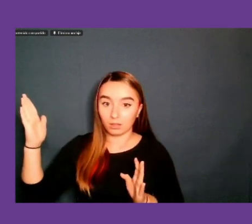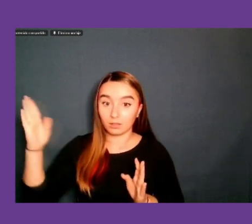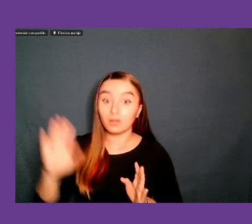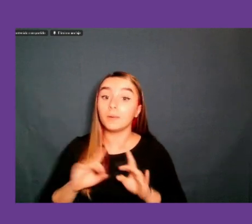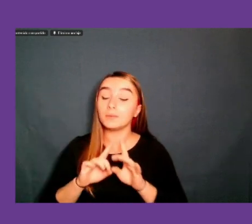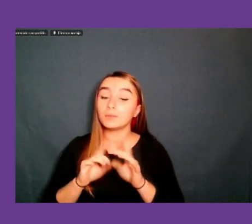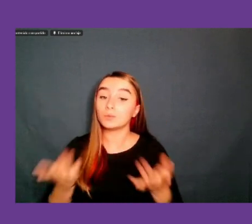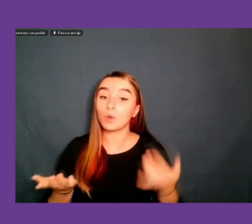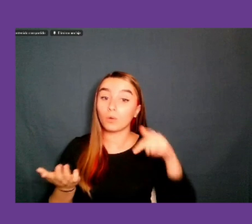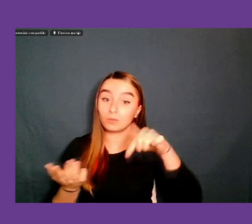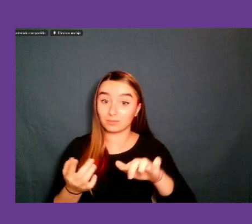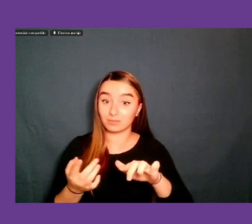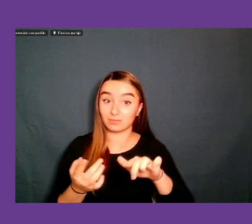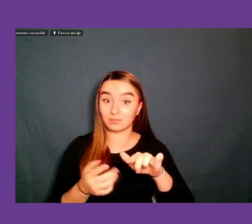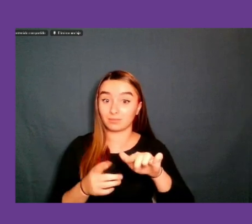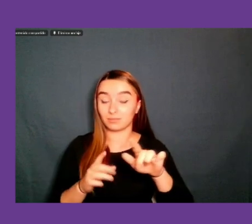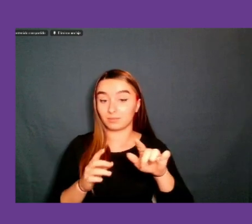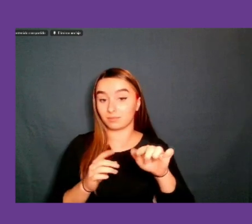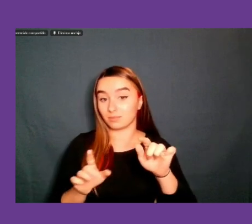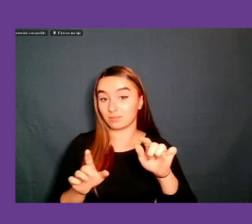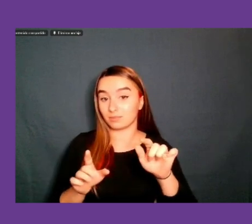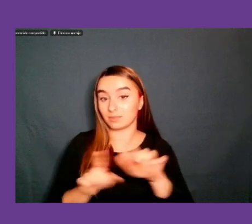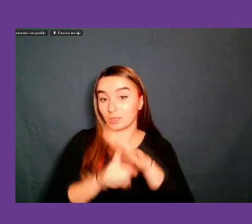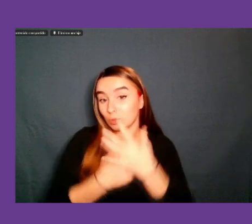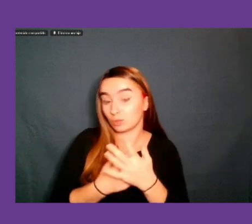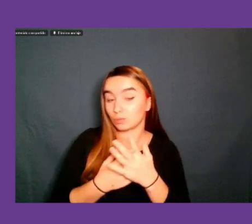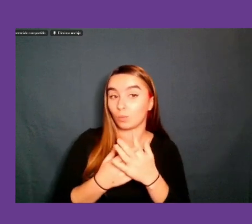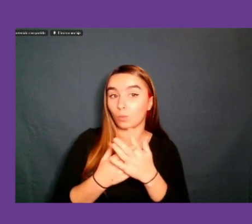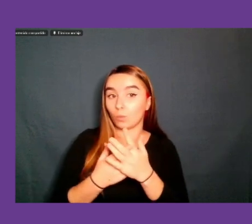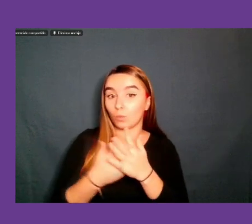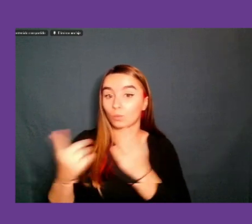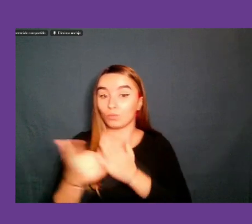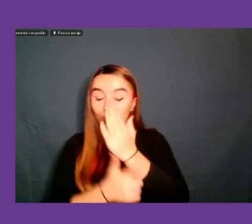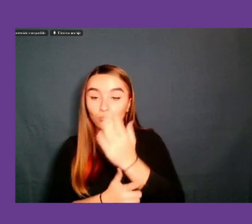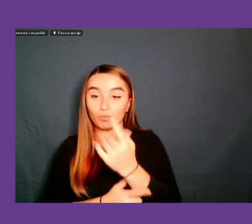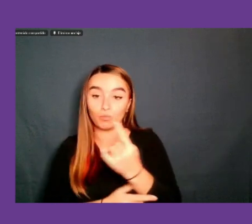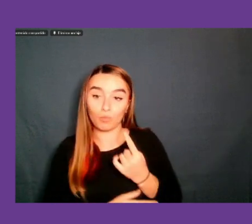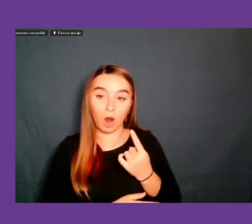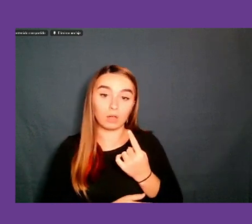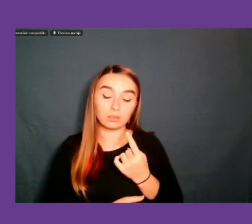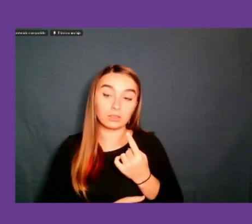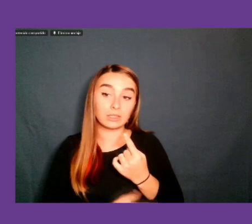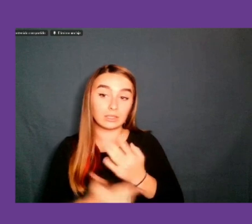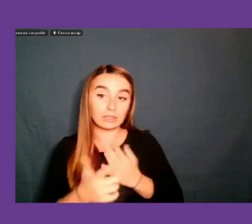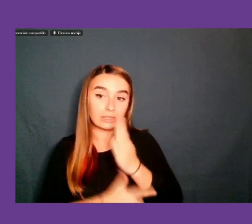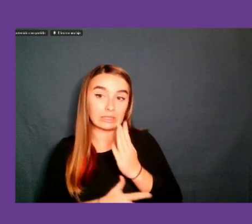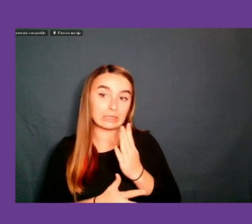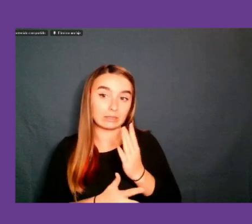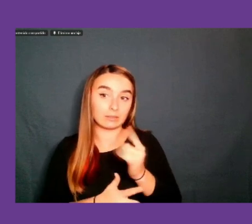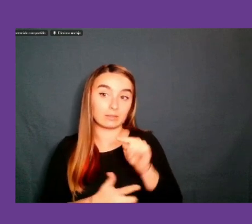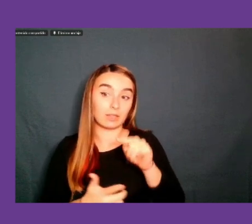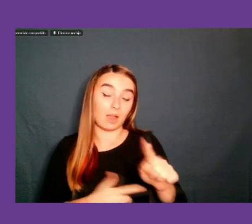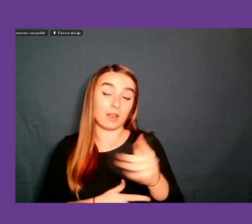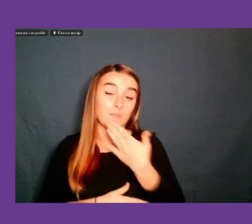will be one method, the preferred method, in my opinion, and the safest method for you and